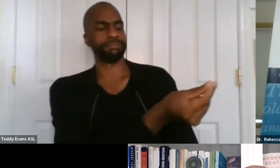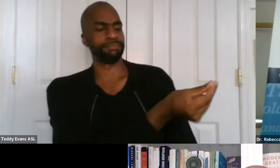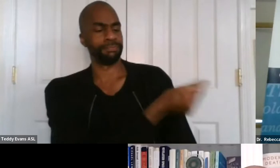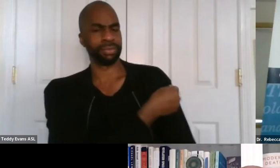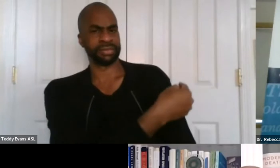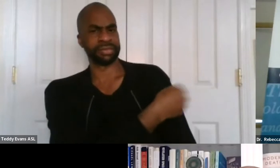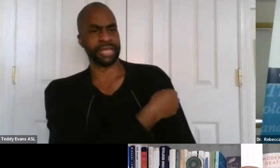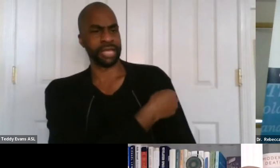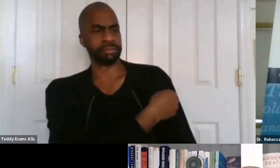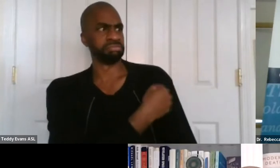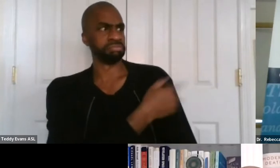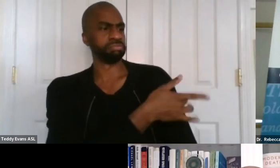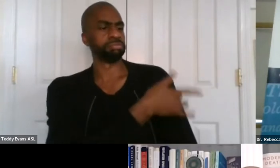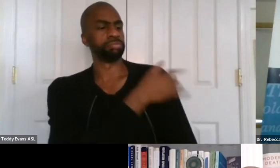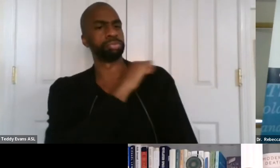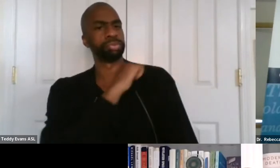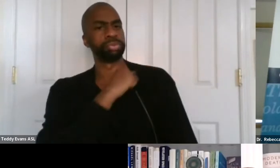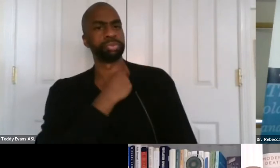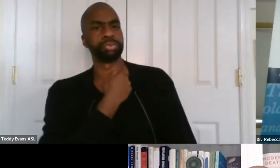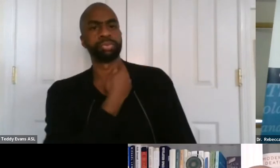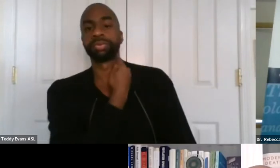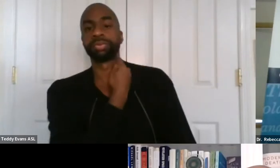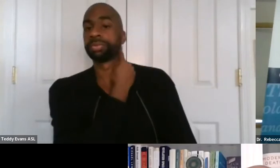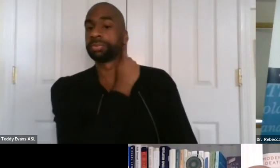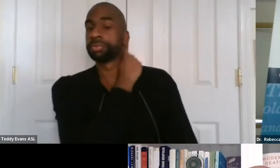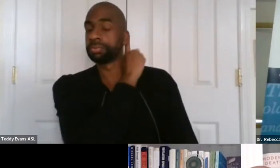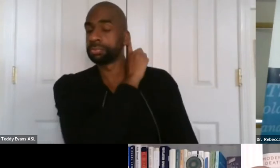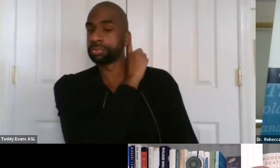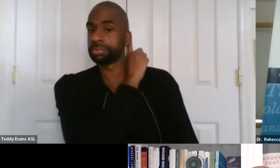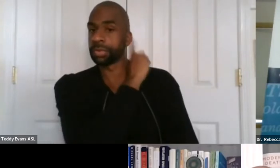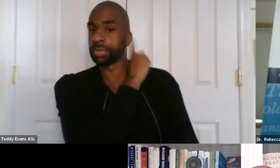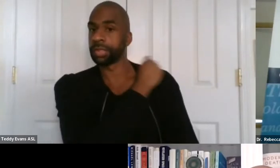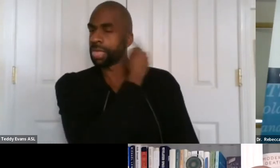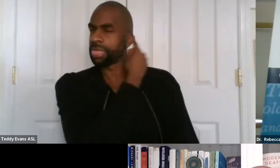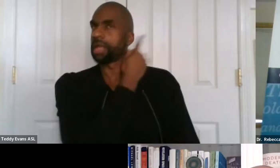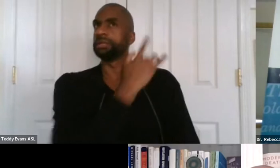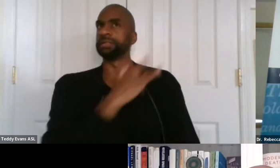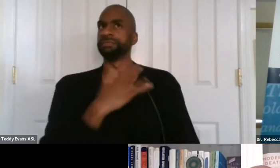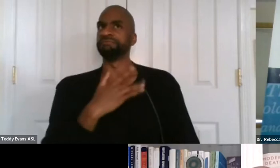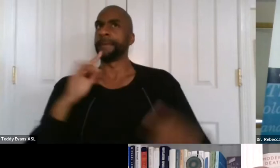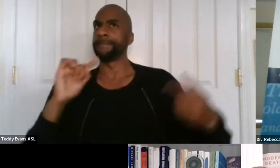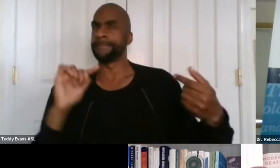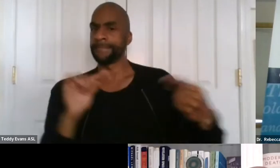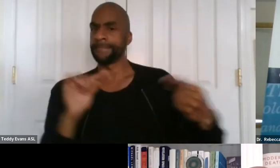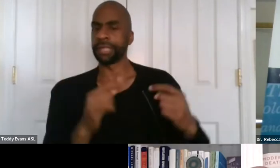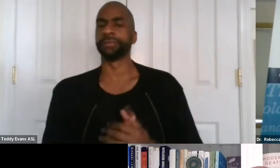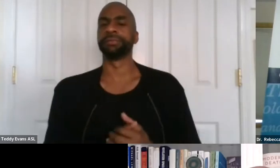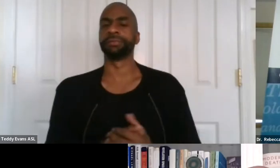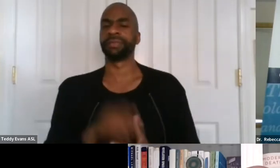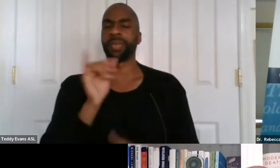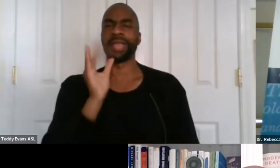go up your body, up your spine to your brain, that then generate this experience of